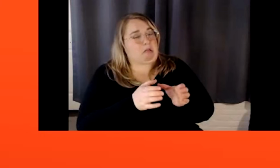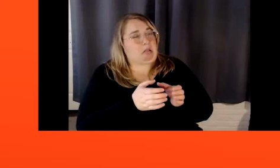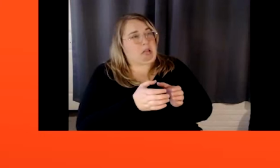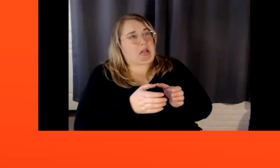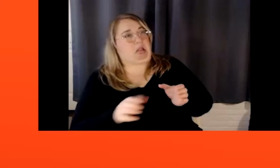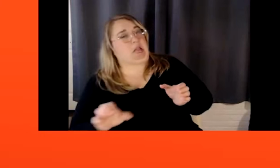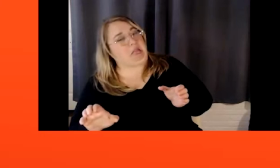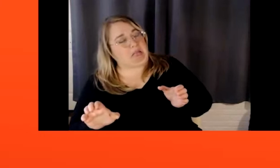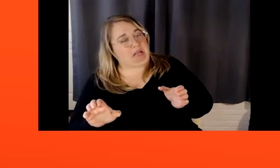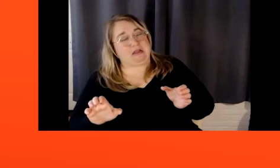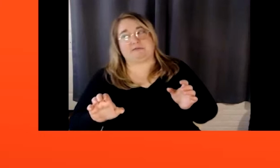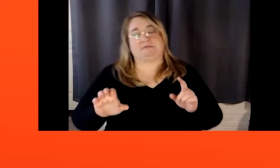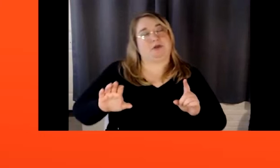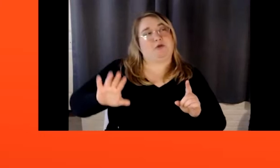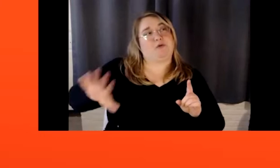but,